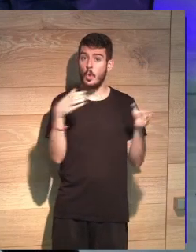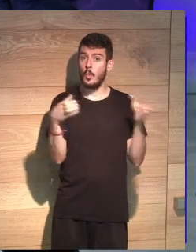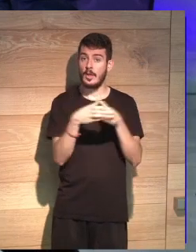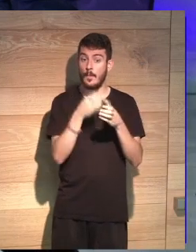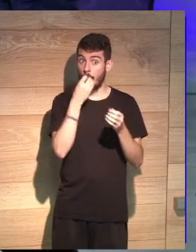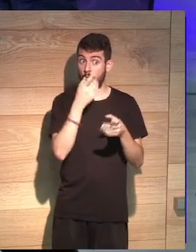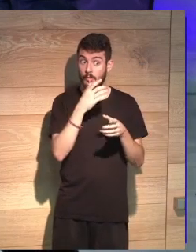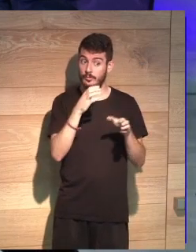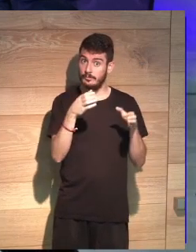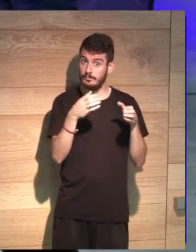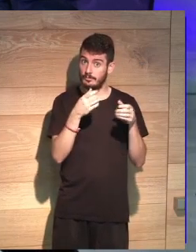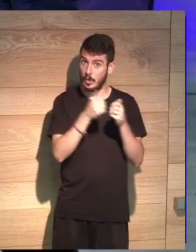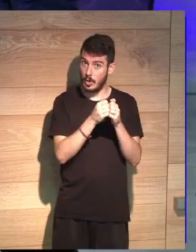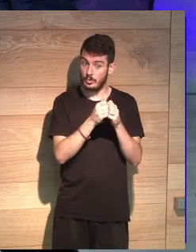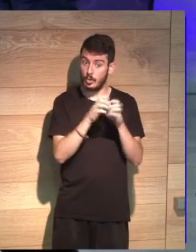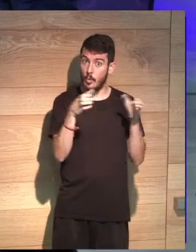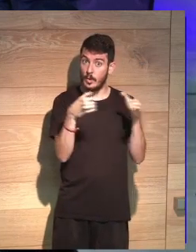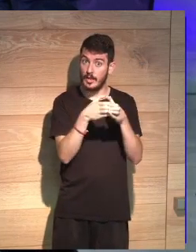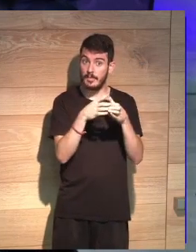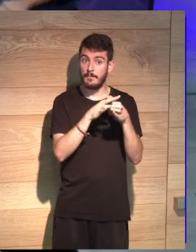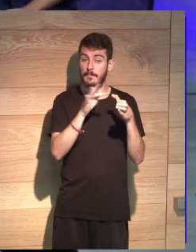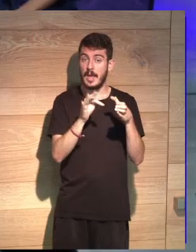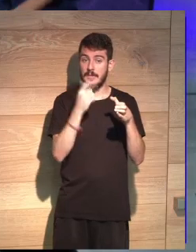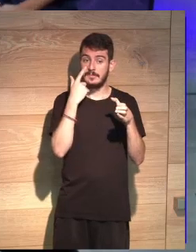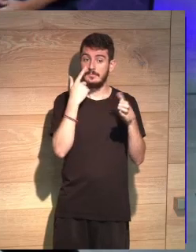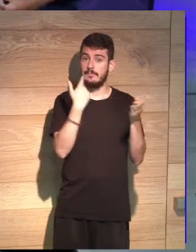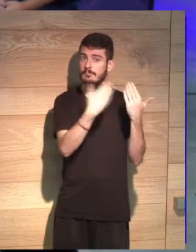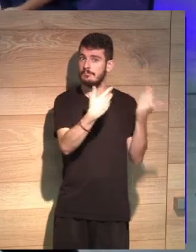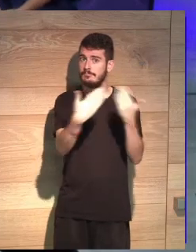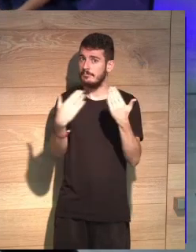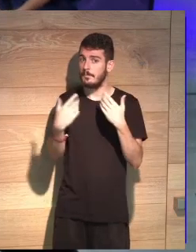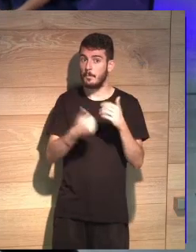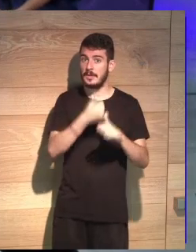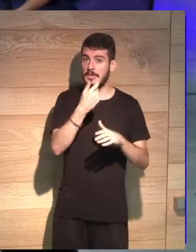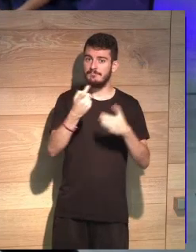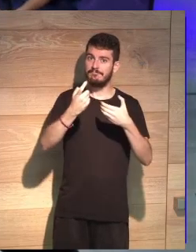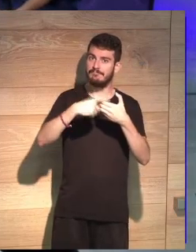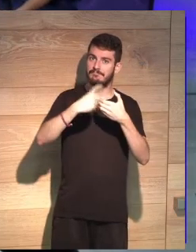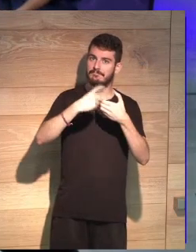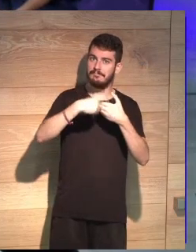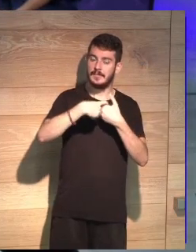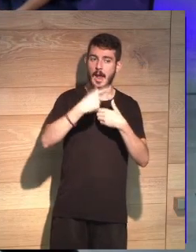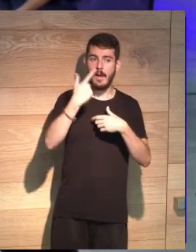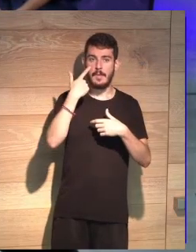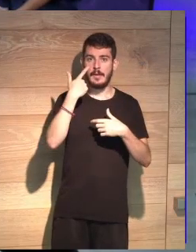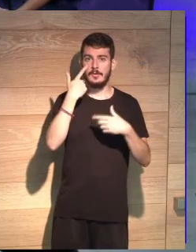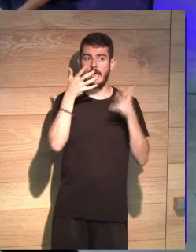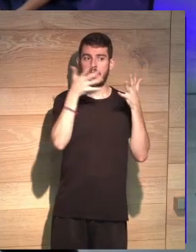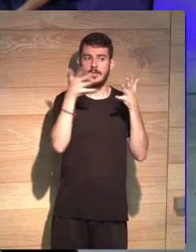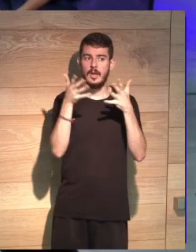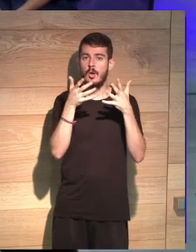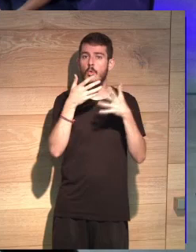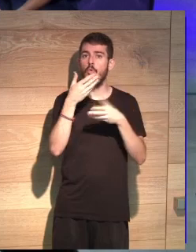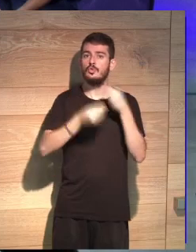them by themselves and then share with other parents that this code is failing here, or that